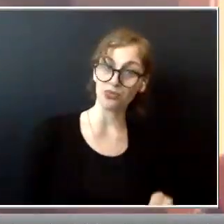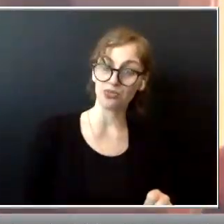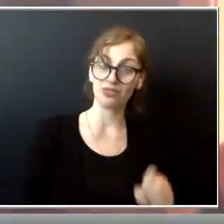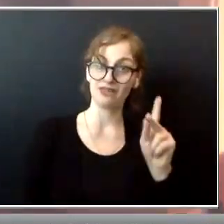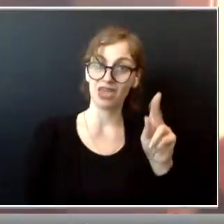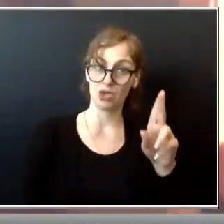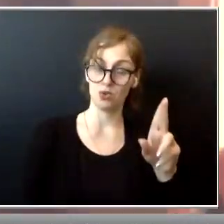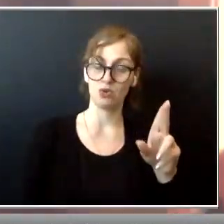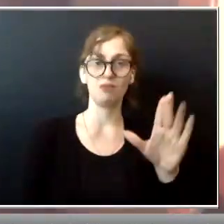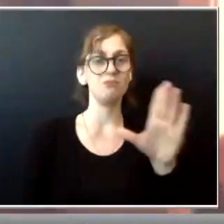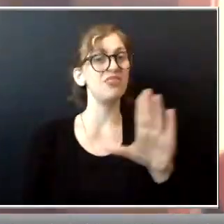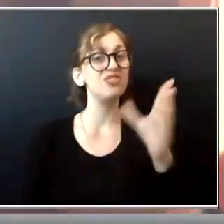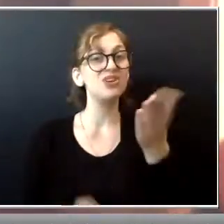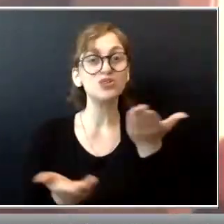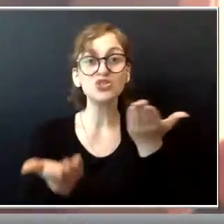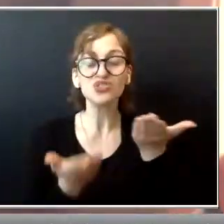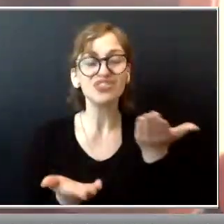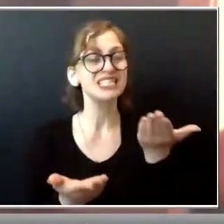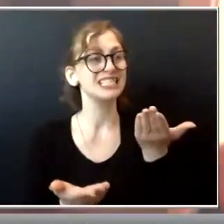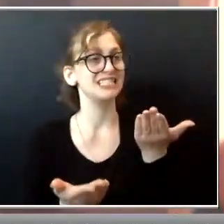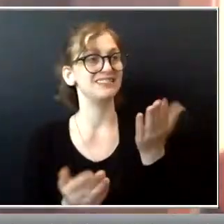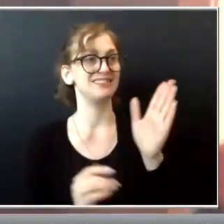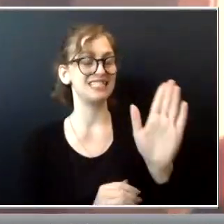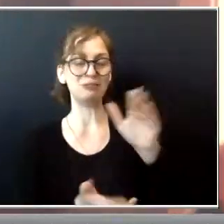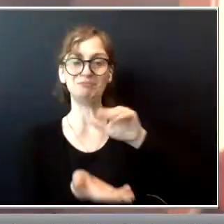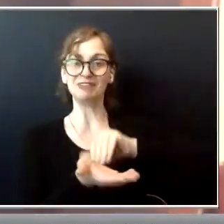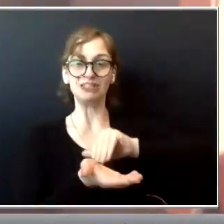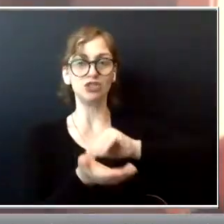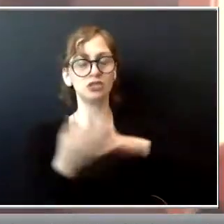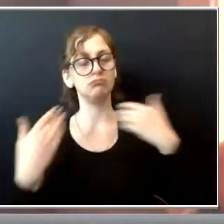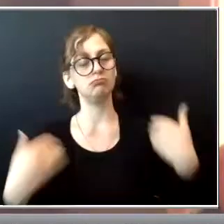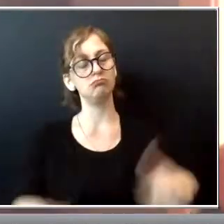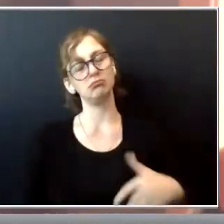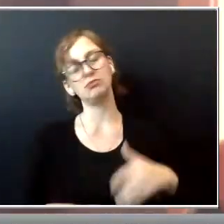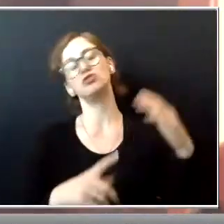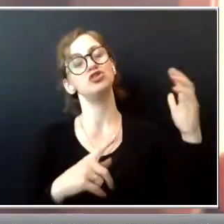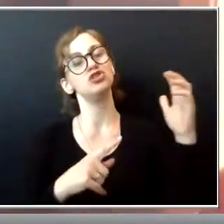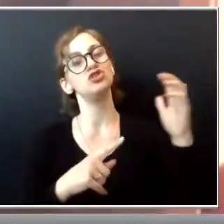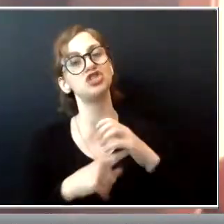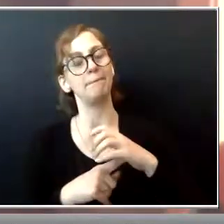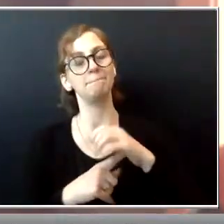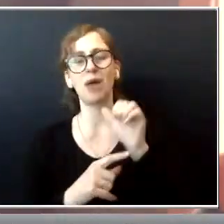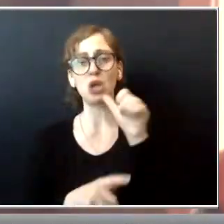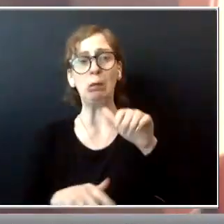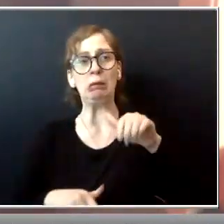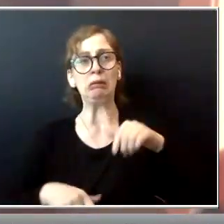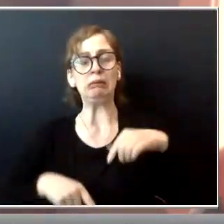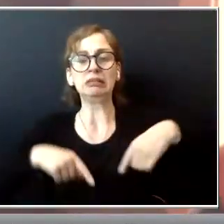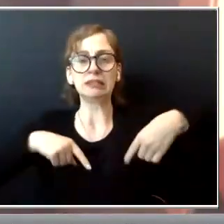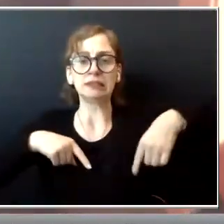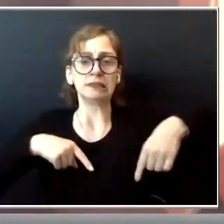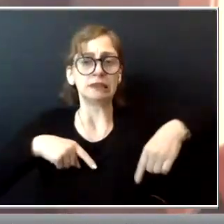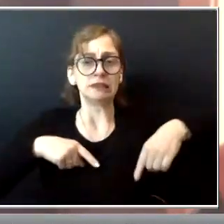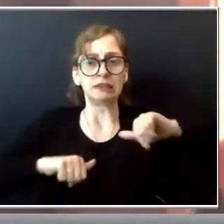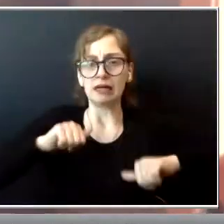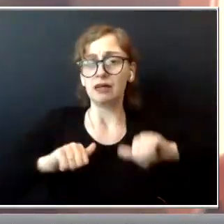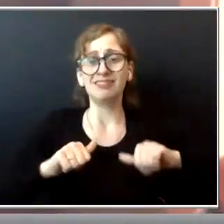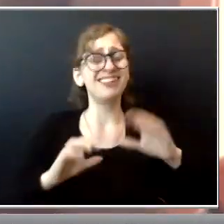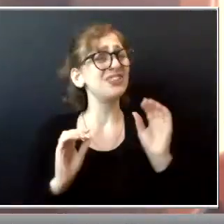and the good doctor here are excellent. Don't be afraid of it. There's no pain